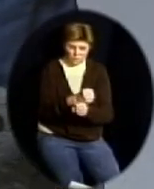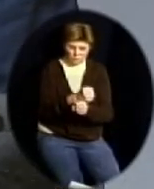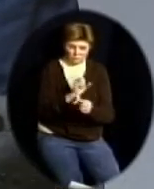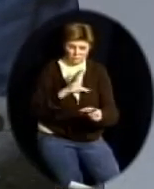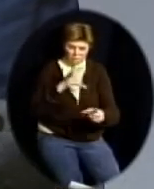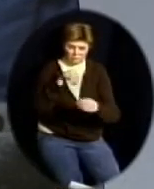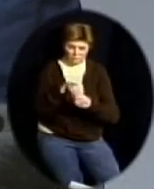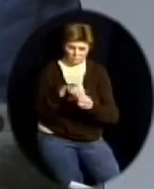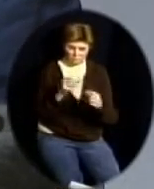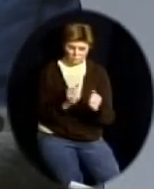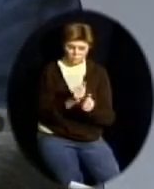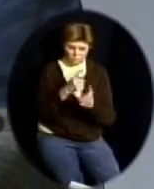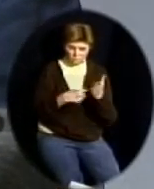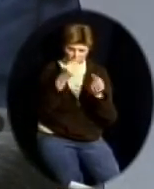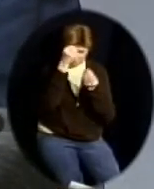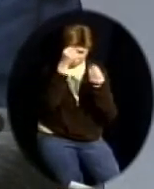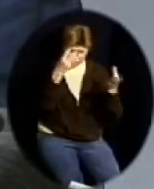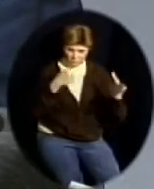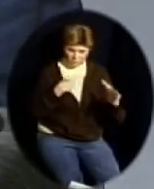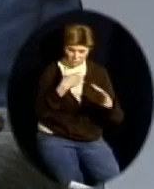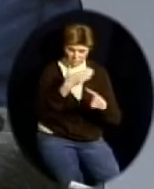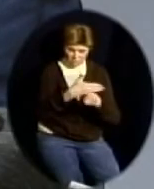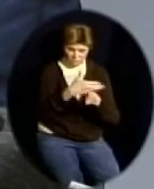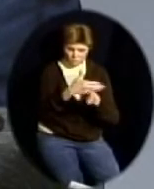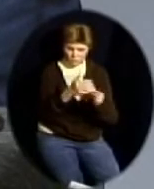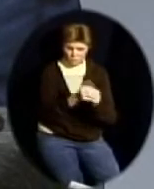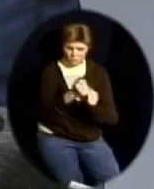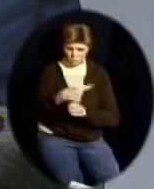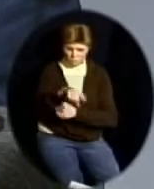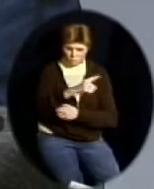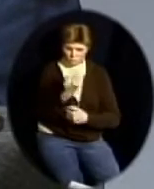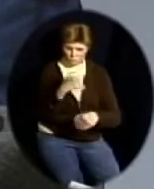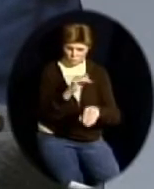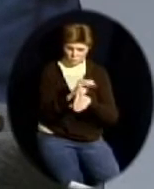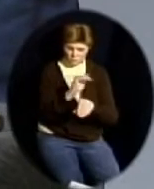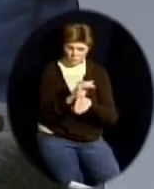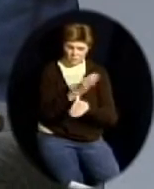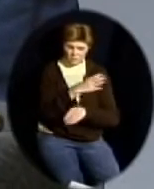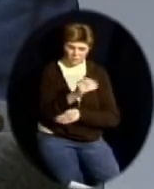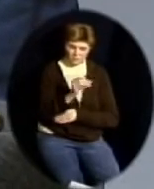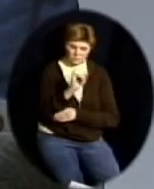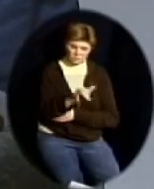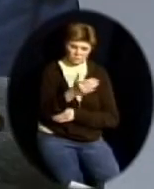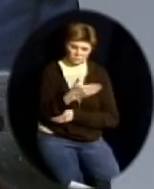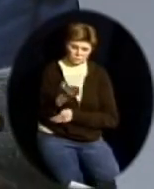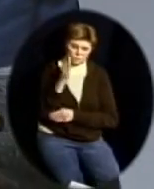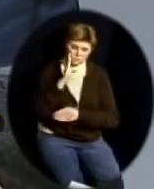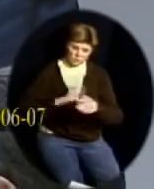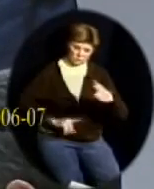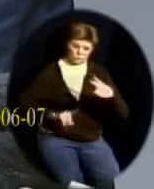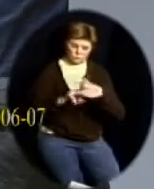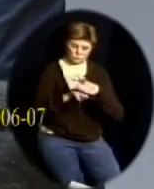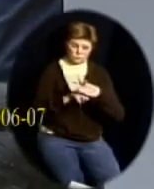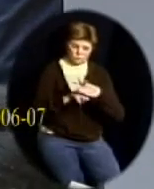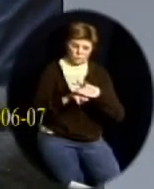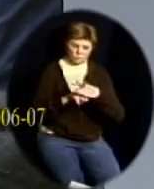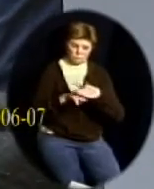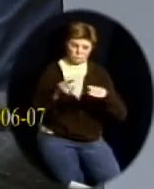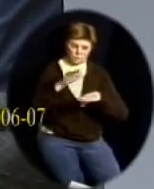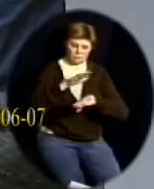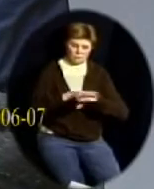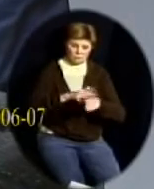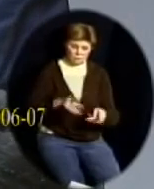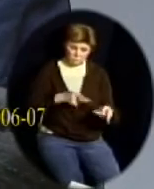detail of all this work is going to show up more along the lines of the guide to the proposed budget that providing